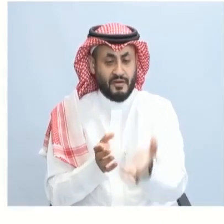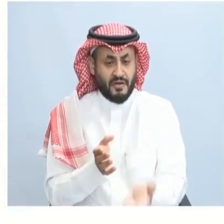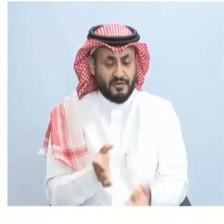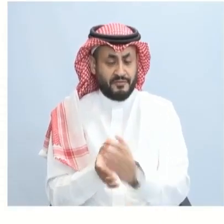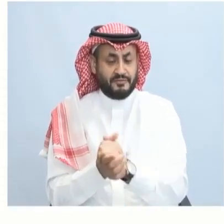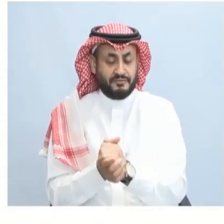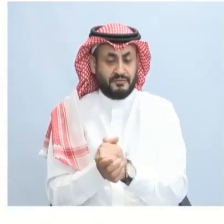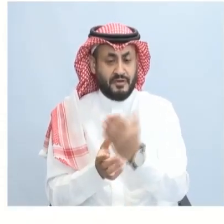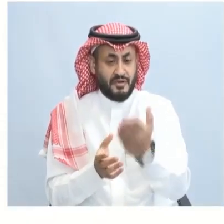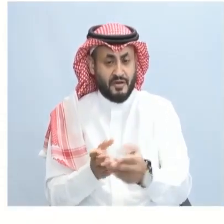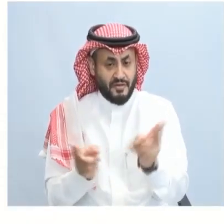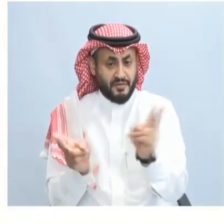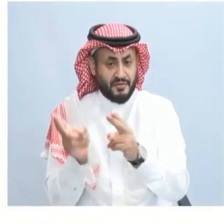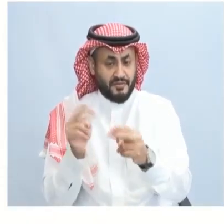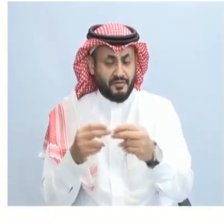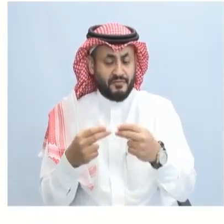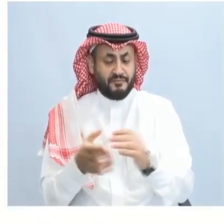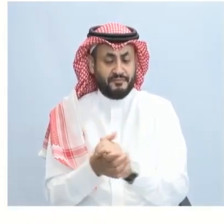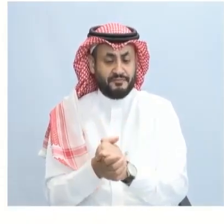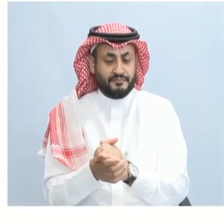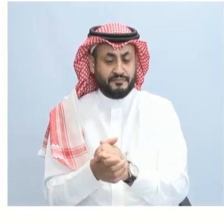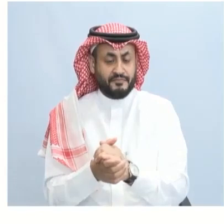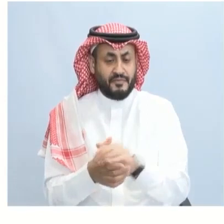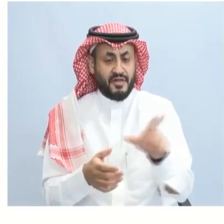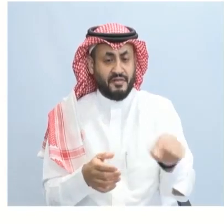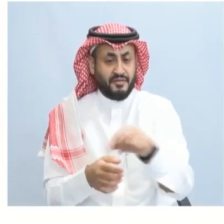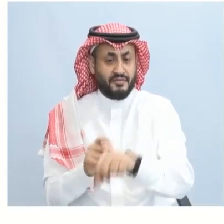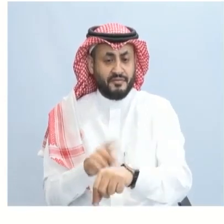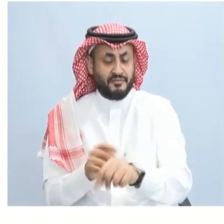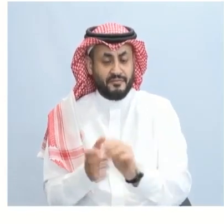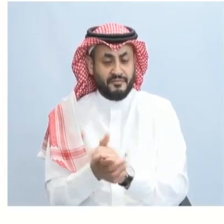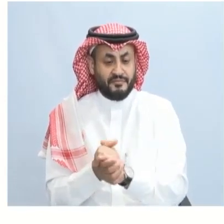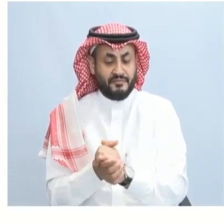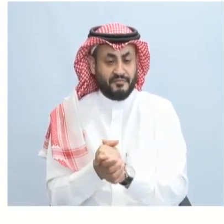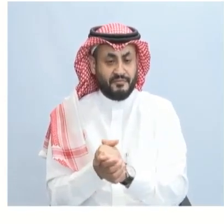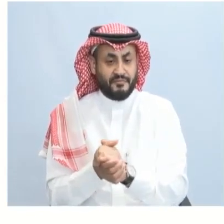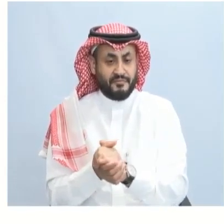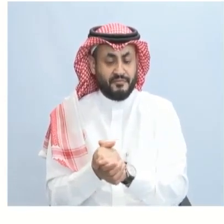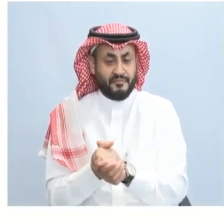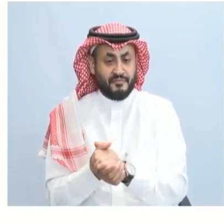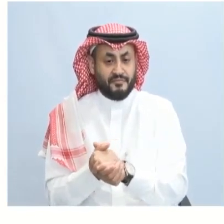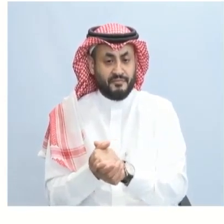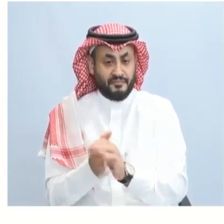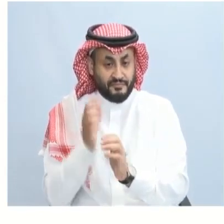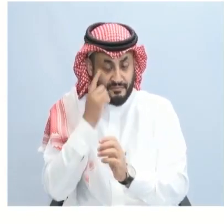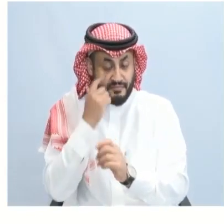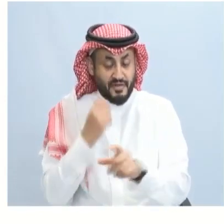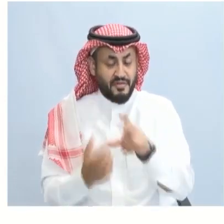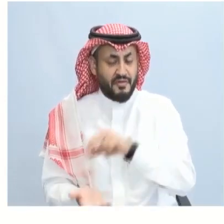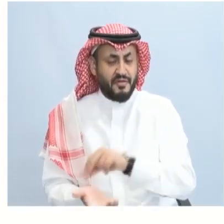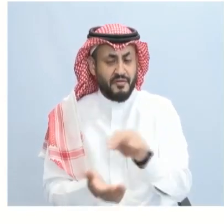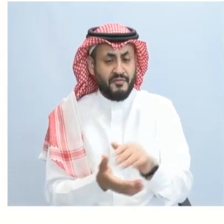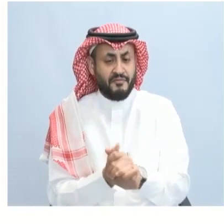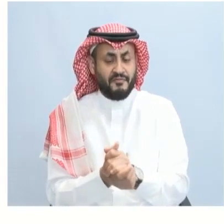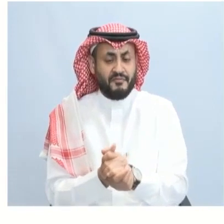the first one, at the same time. So he's thinking about an option, but going back and forth at the same time. This may be